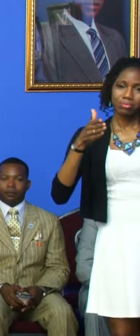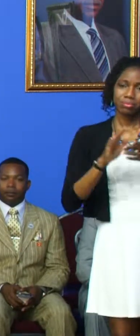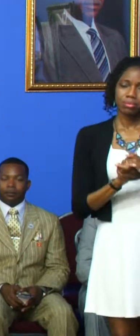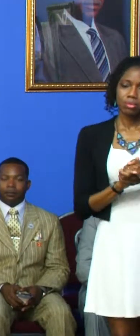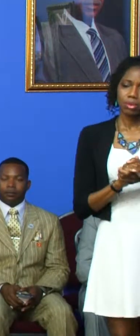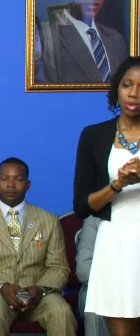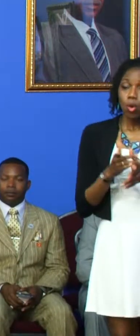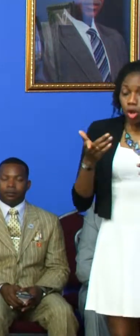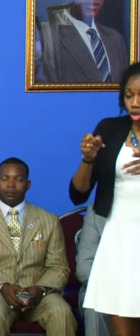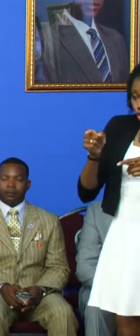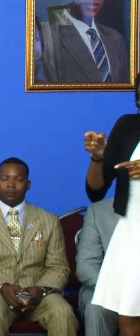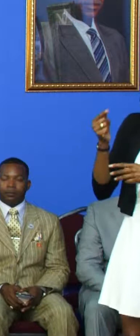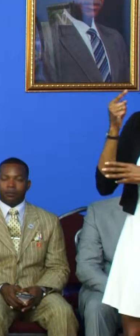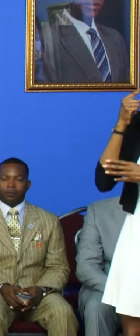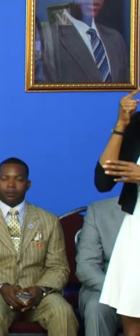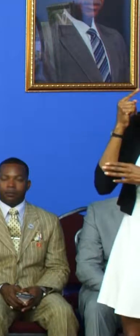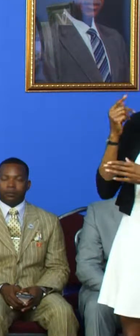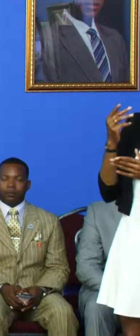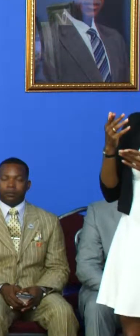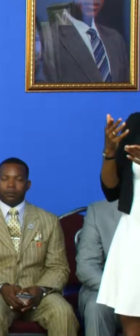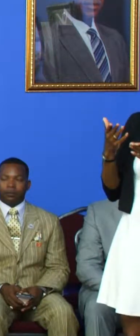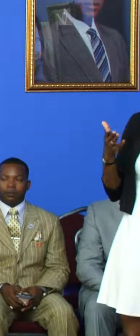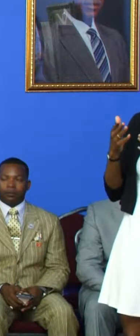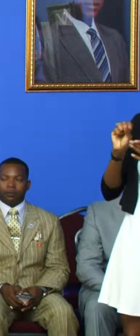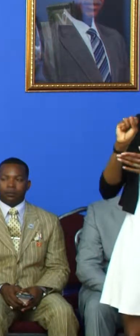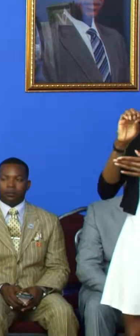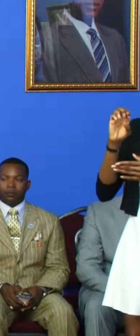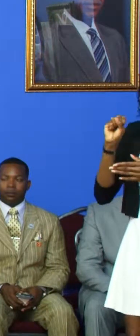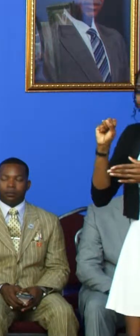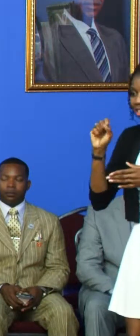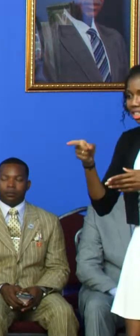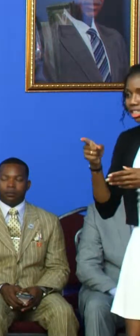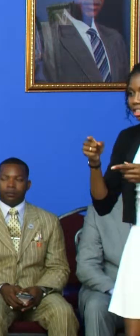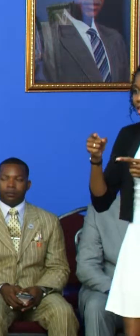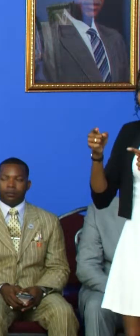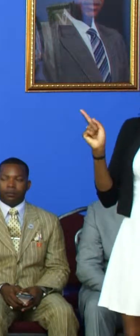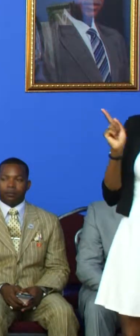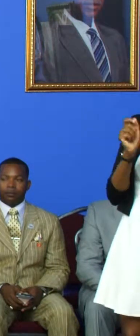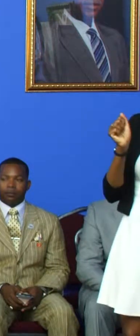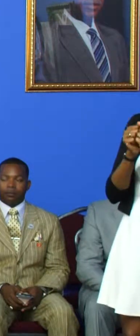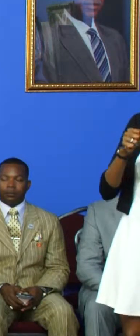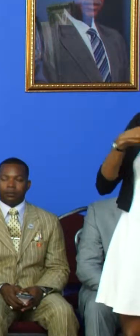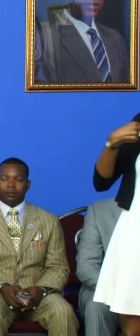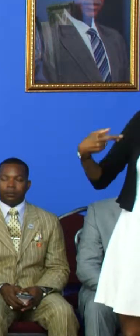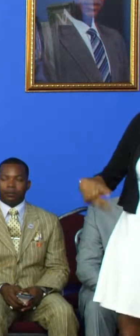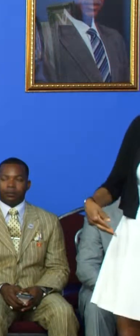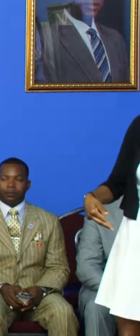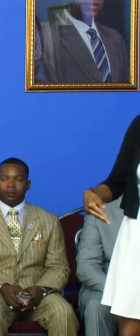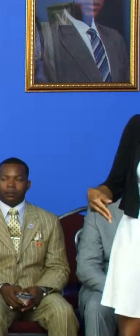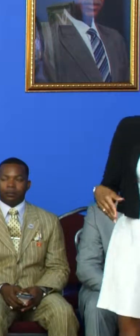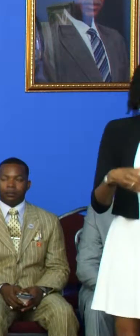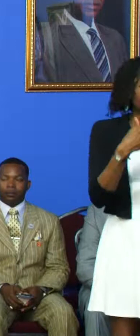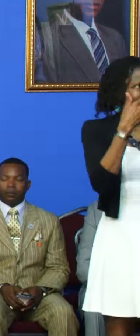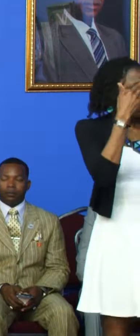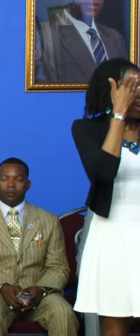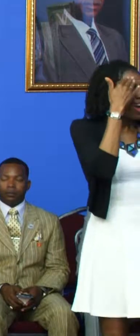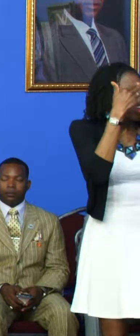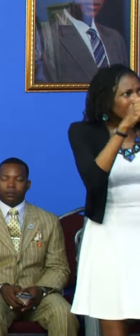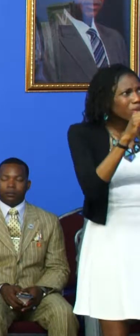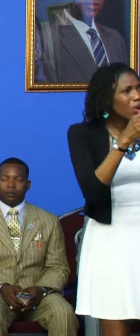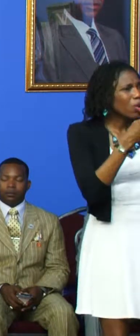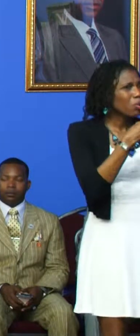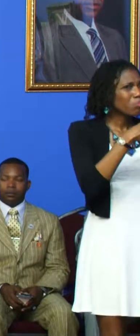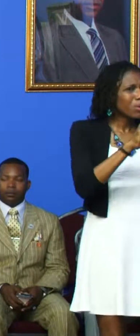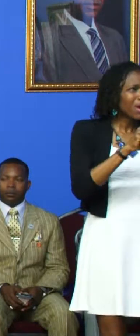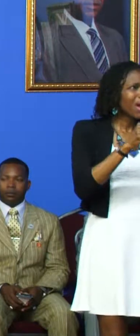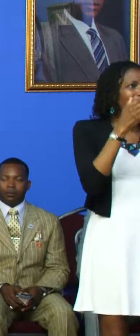Well, you think Rest Sessions met with the Russians? I don't know. But I know Uncle Buddy Boy got